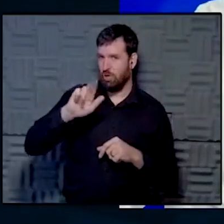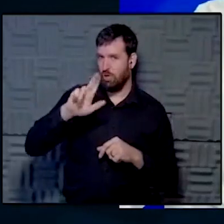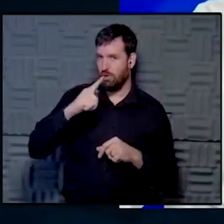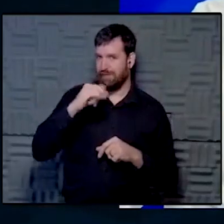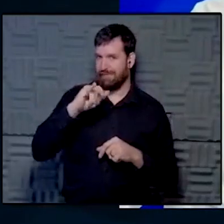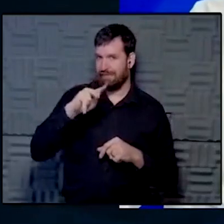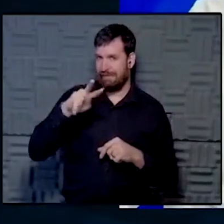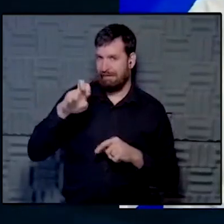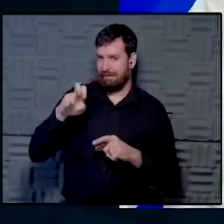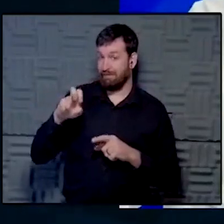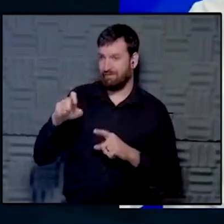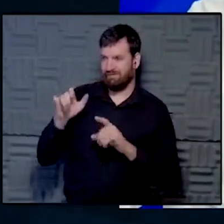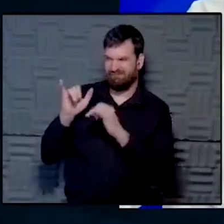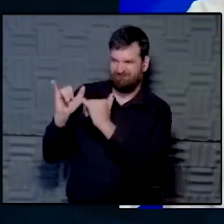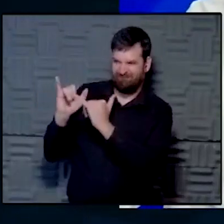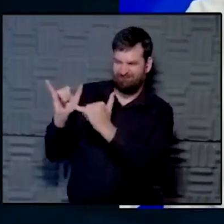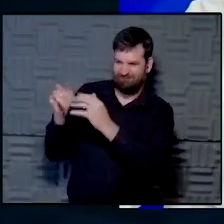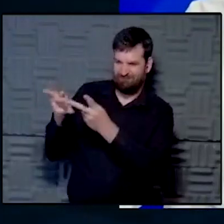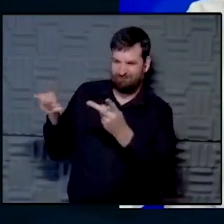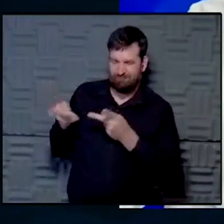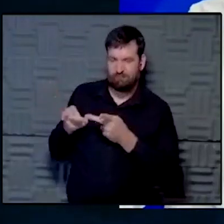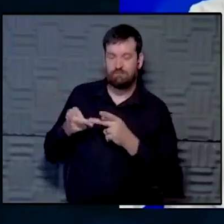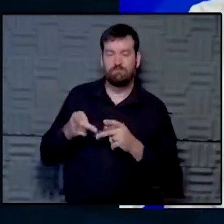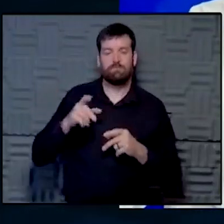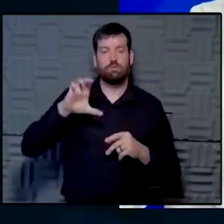counterpart over at Children's Mercy, is